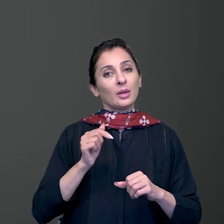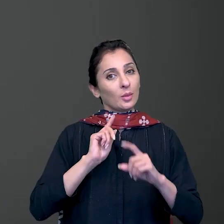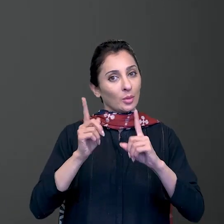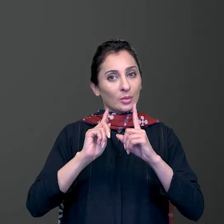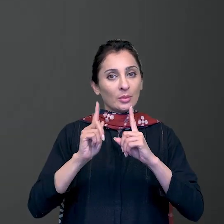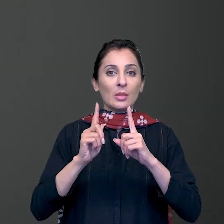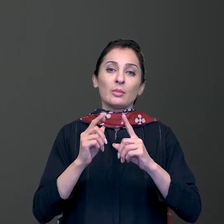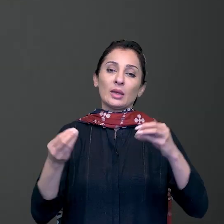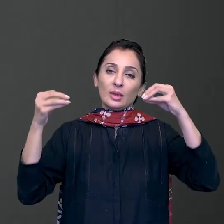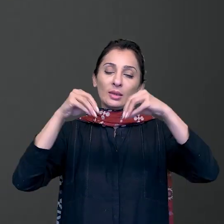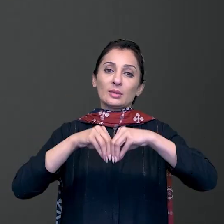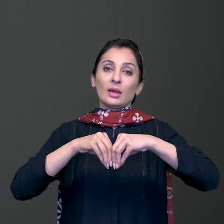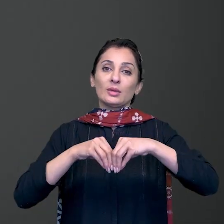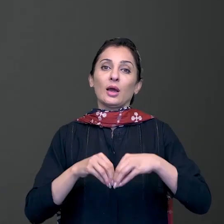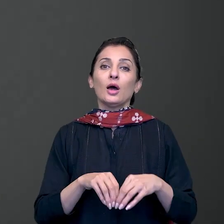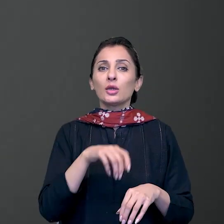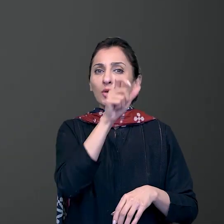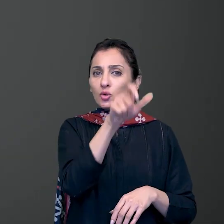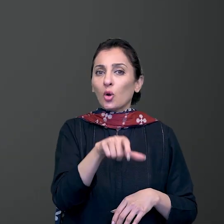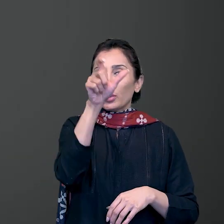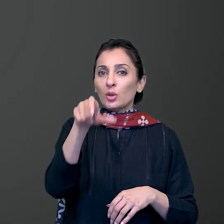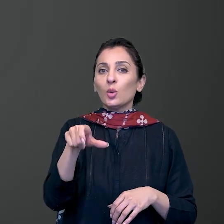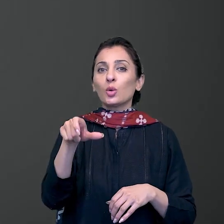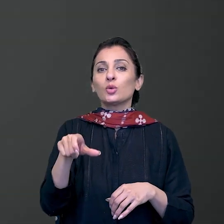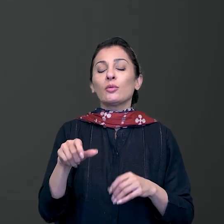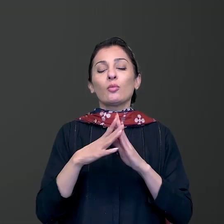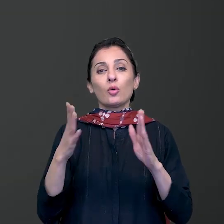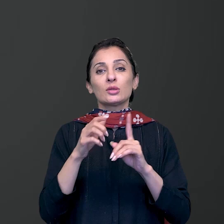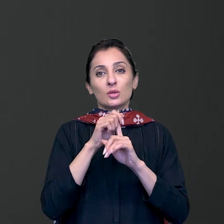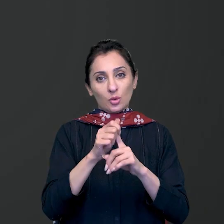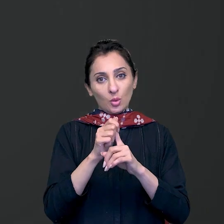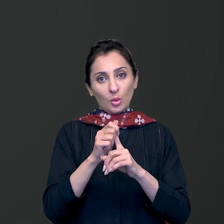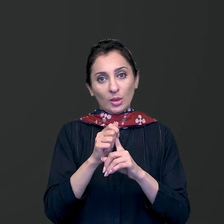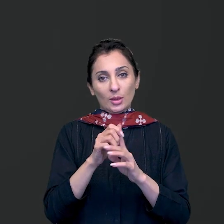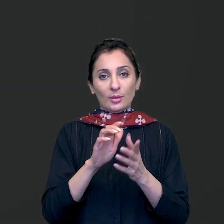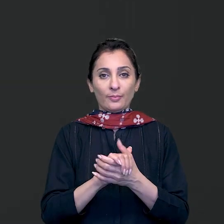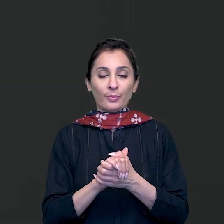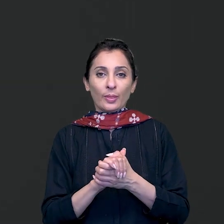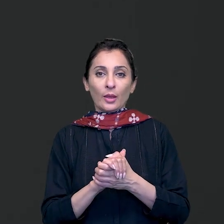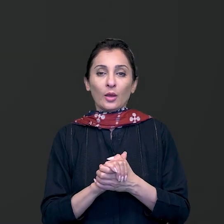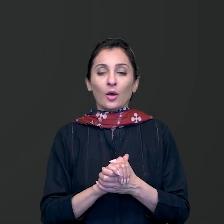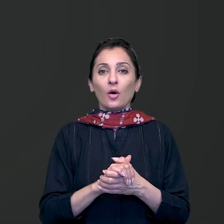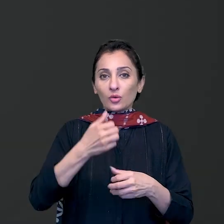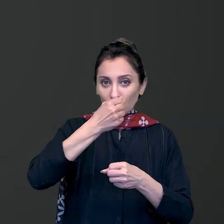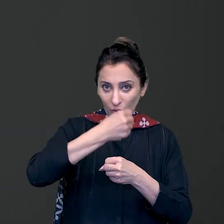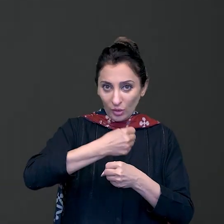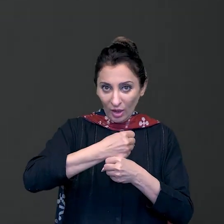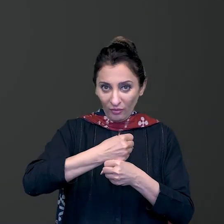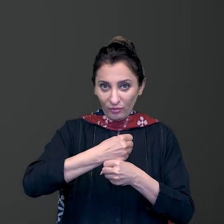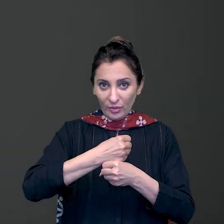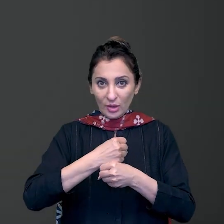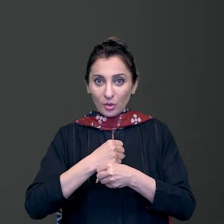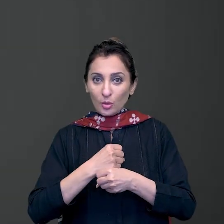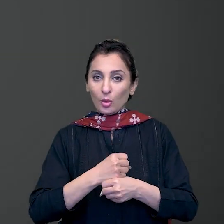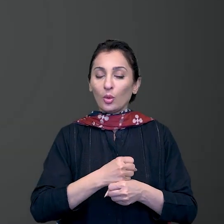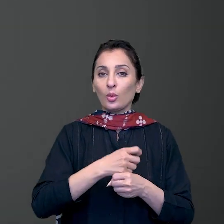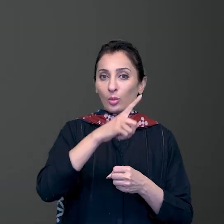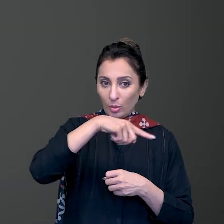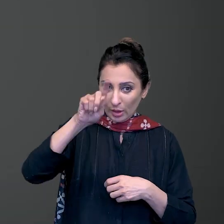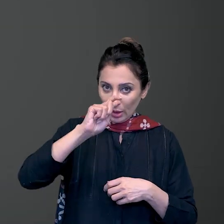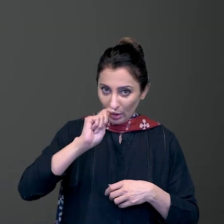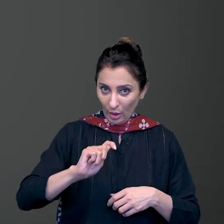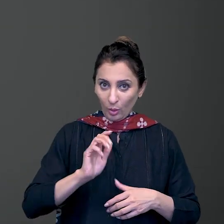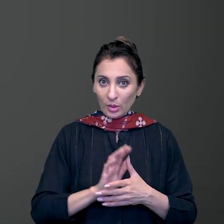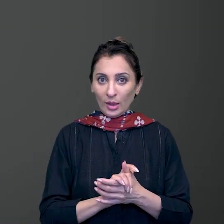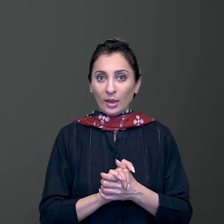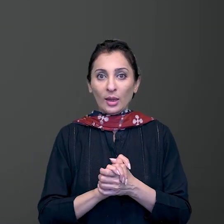privacy. So the debate was on the question whether the right to privacy as citizens is more important to us than the right of security,